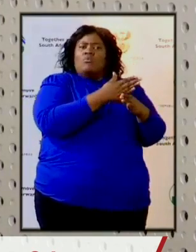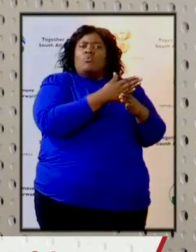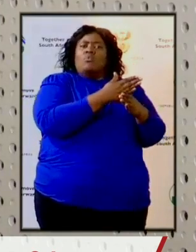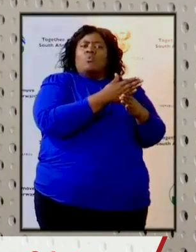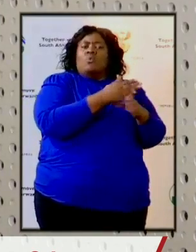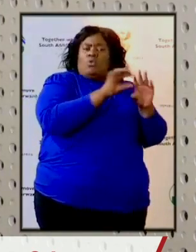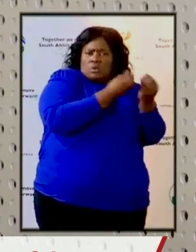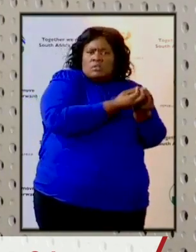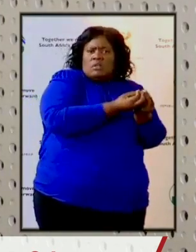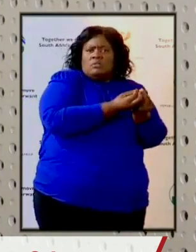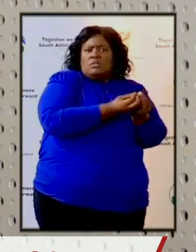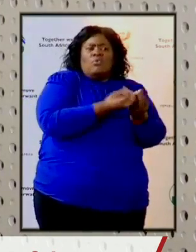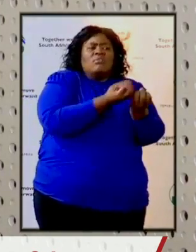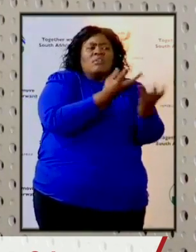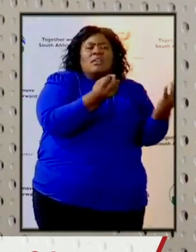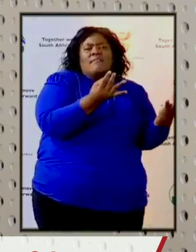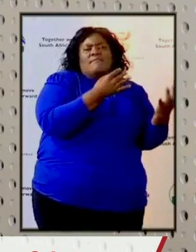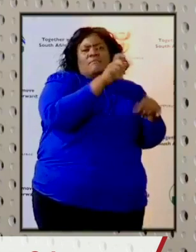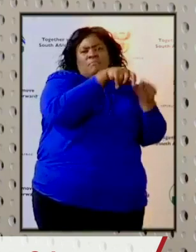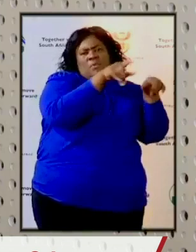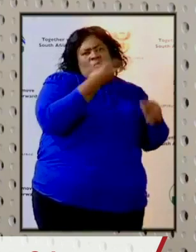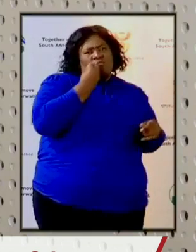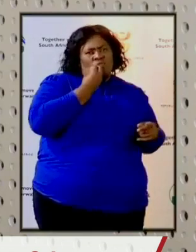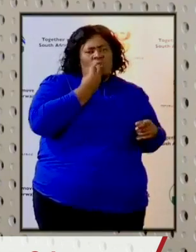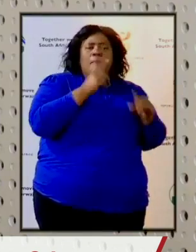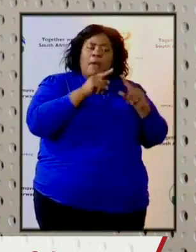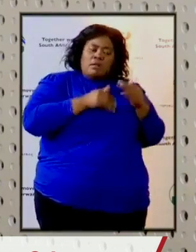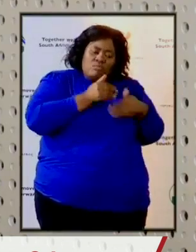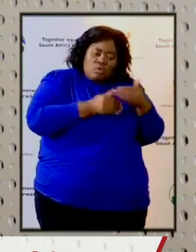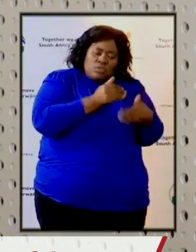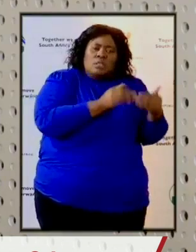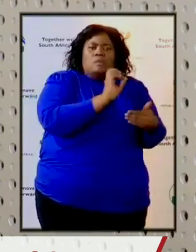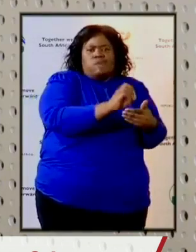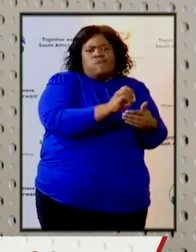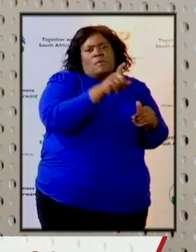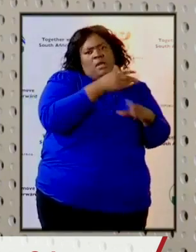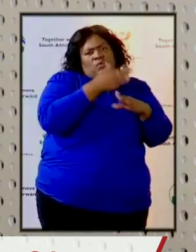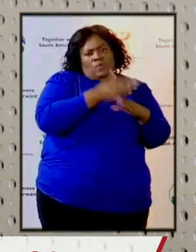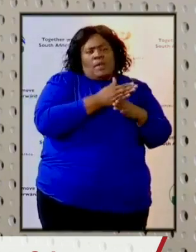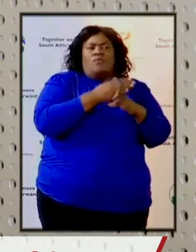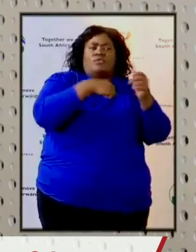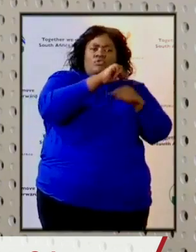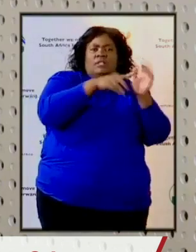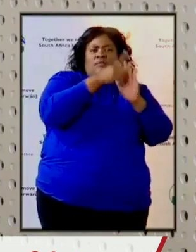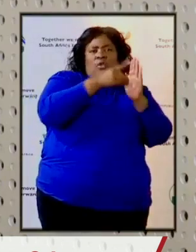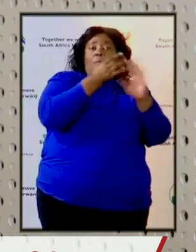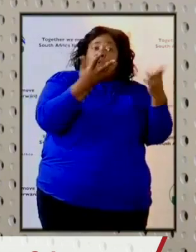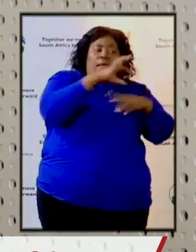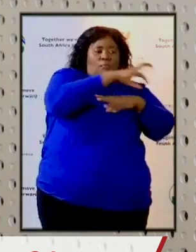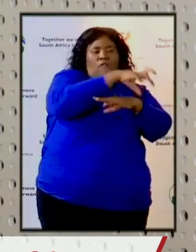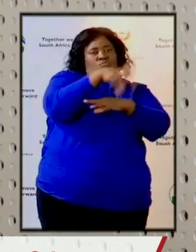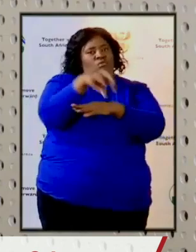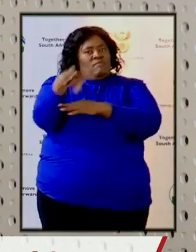needy people. But there is a process. They must work with the social development in the provinces, but also